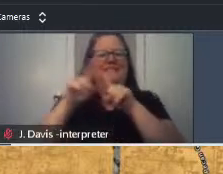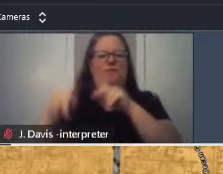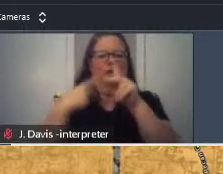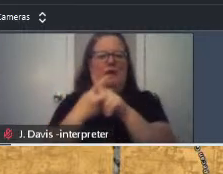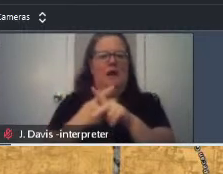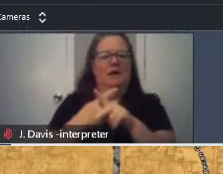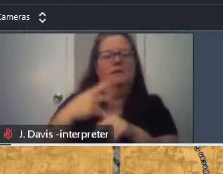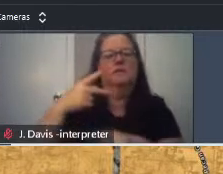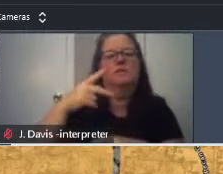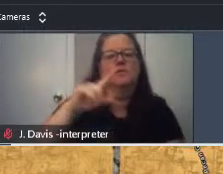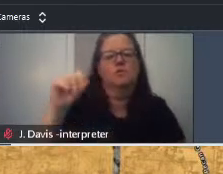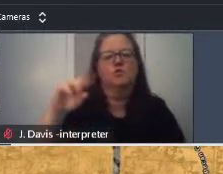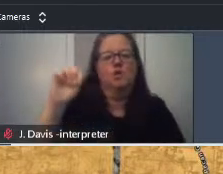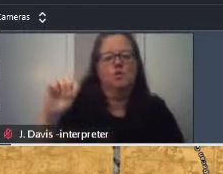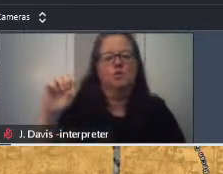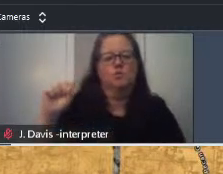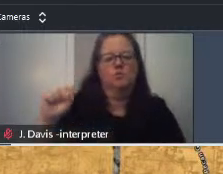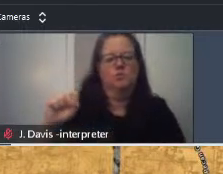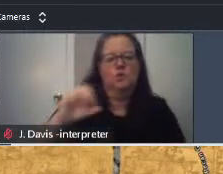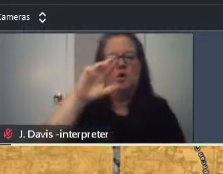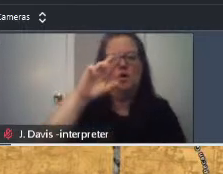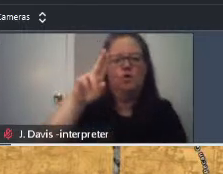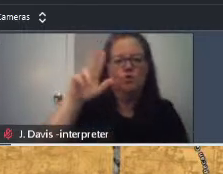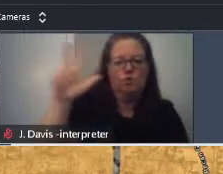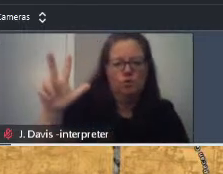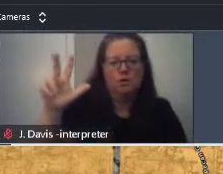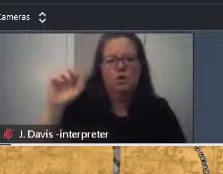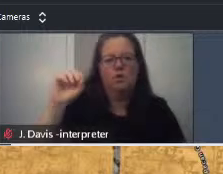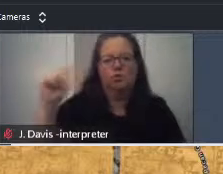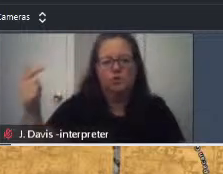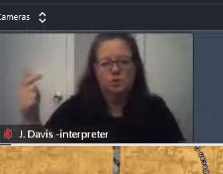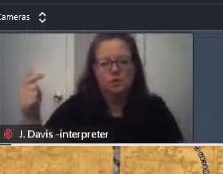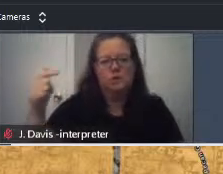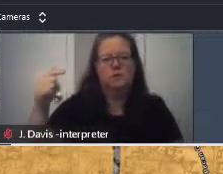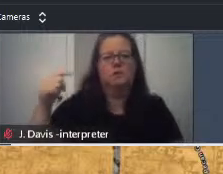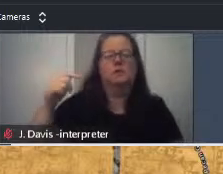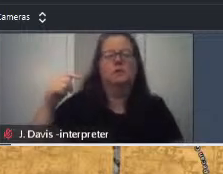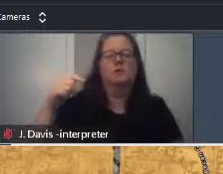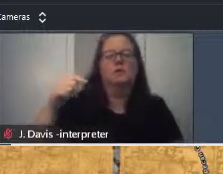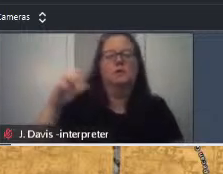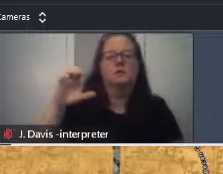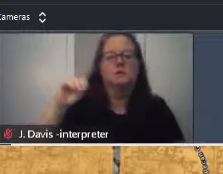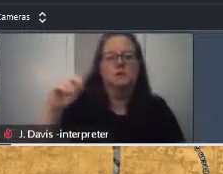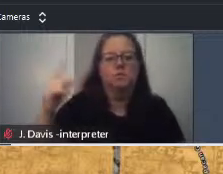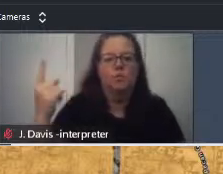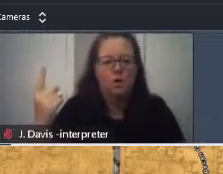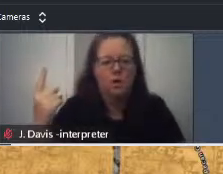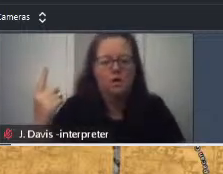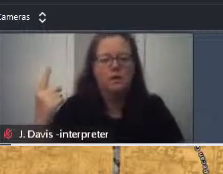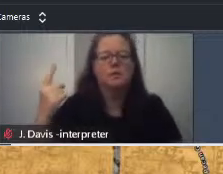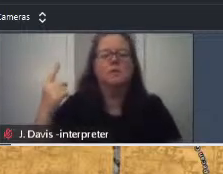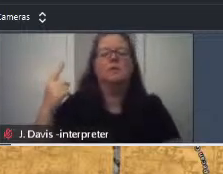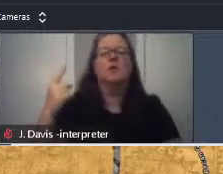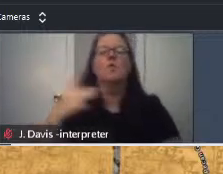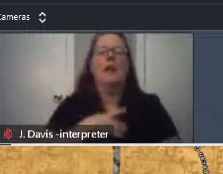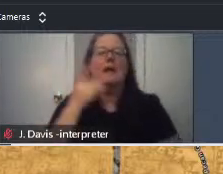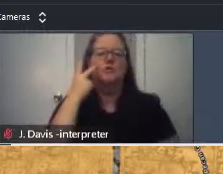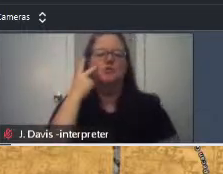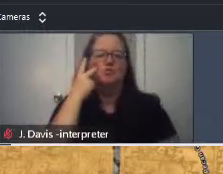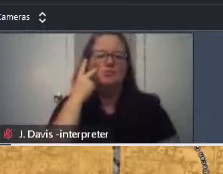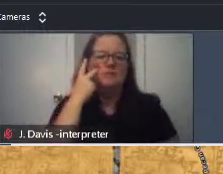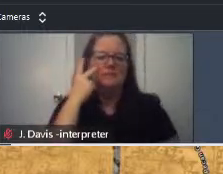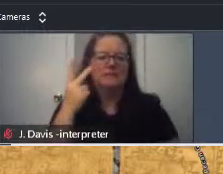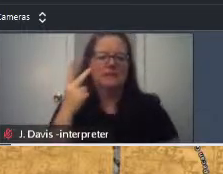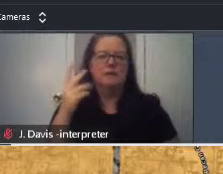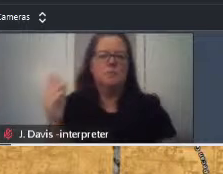here, an RU3, an OG, CMU1, as well as CMU3. We'd like to take a little bit more time through the Summer